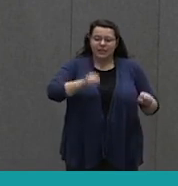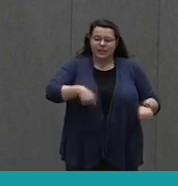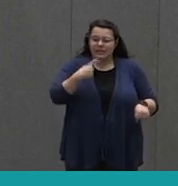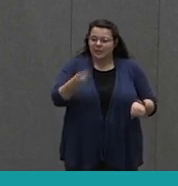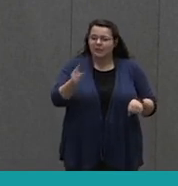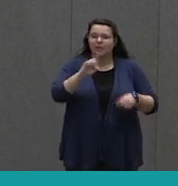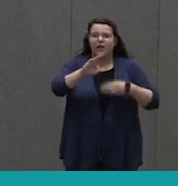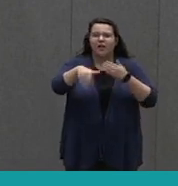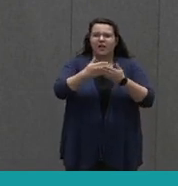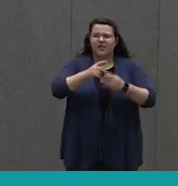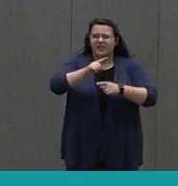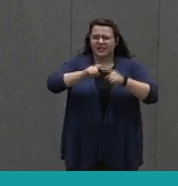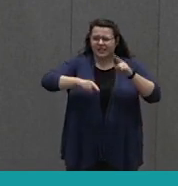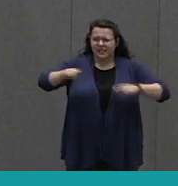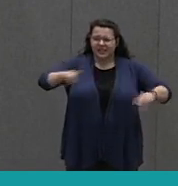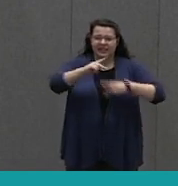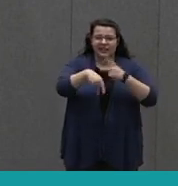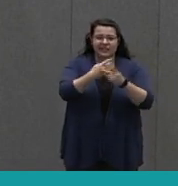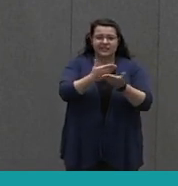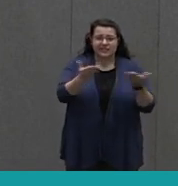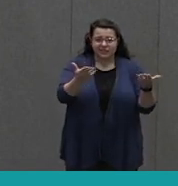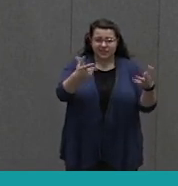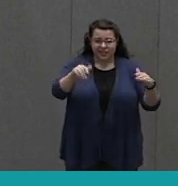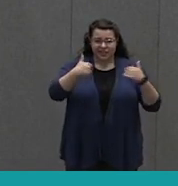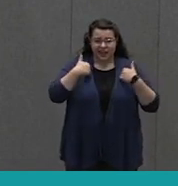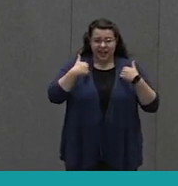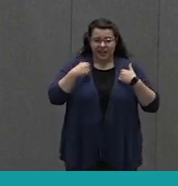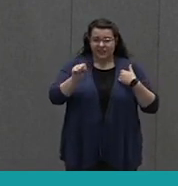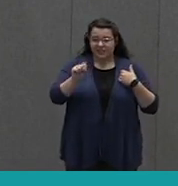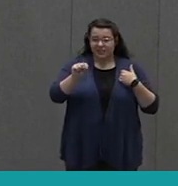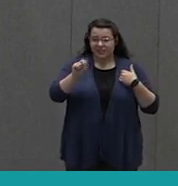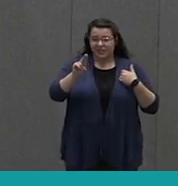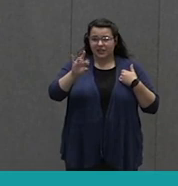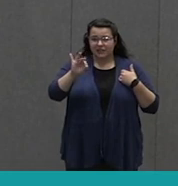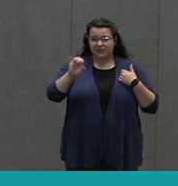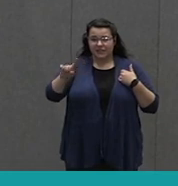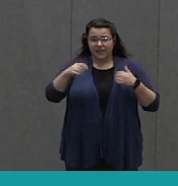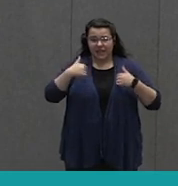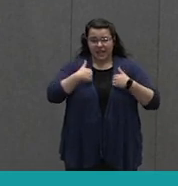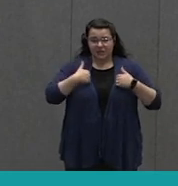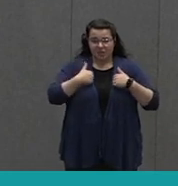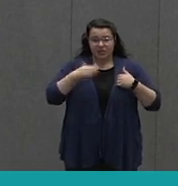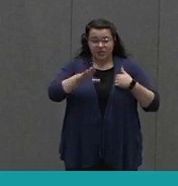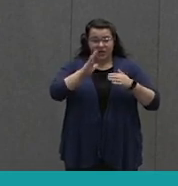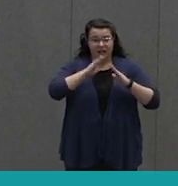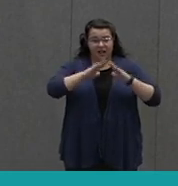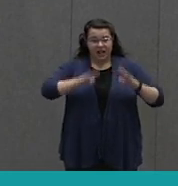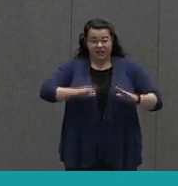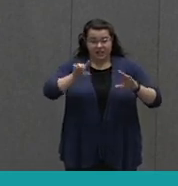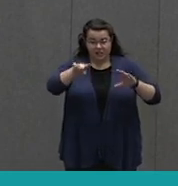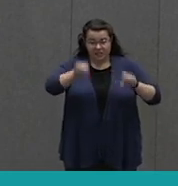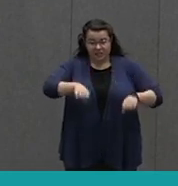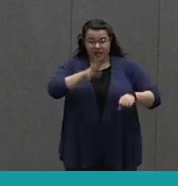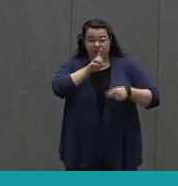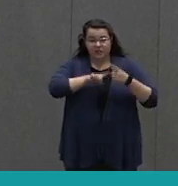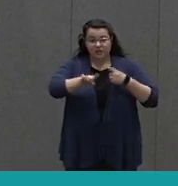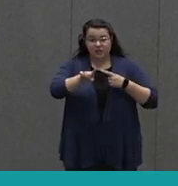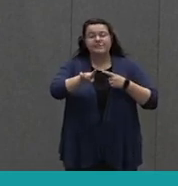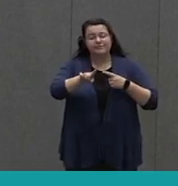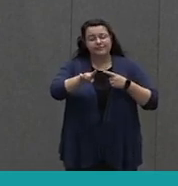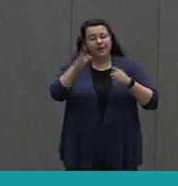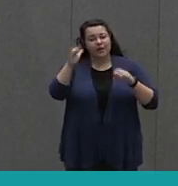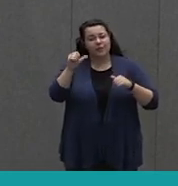stuff. Do you have any stuffed animals at your house that you can talk to? I hope you do. Sometimes if I'm having a